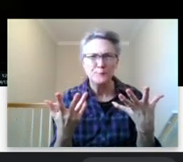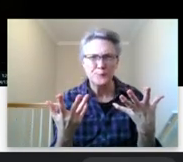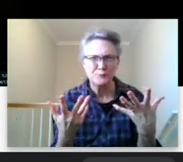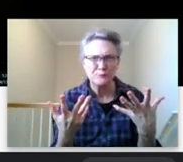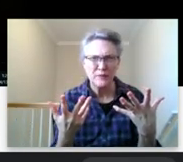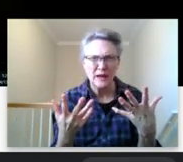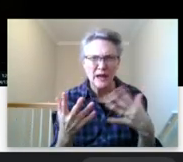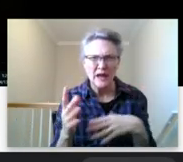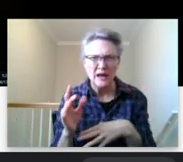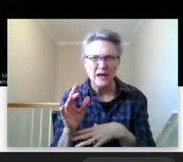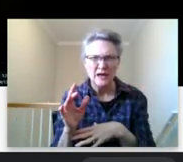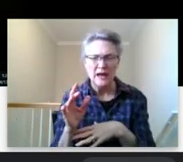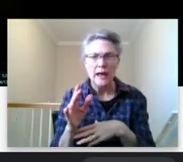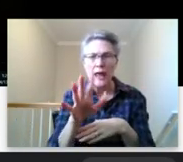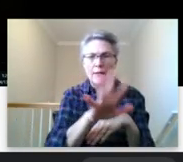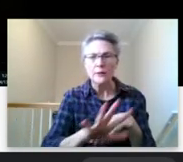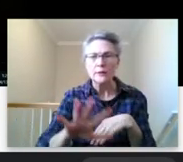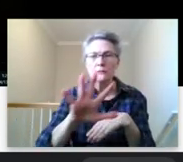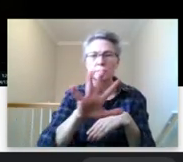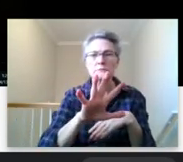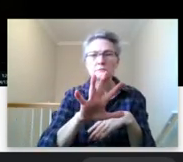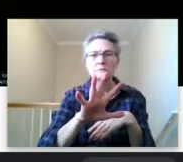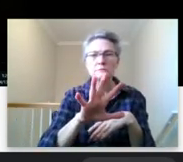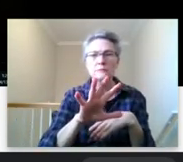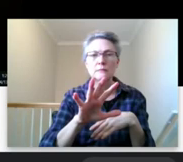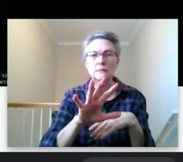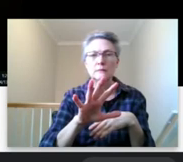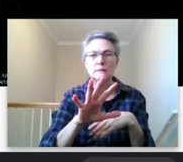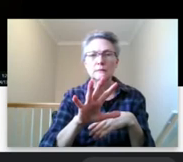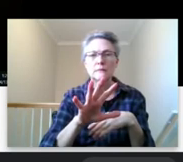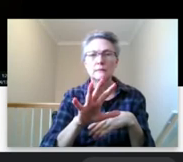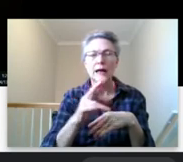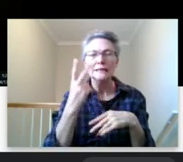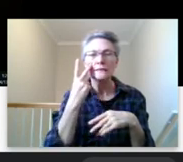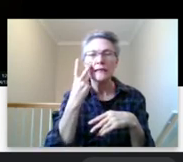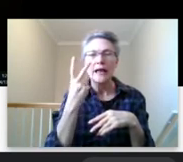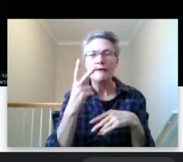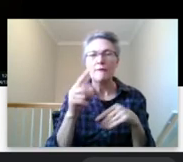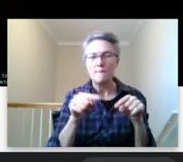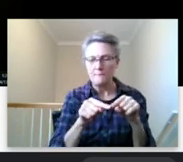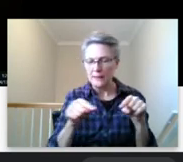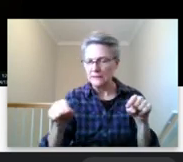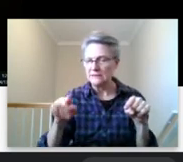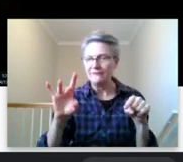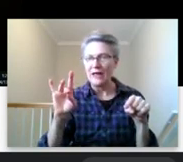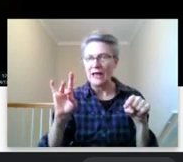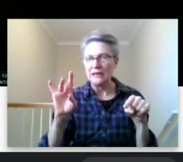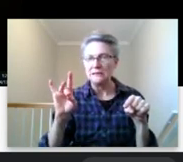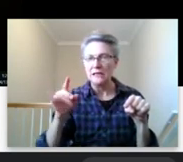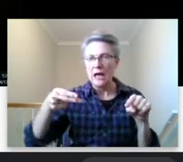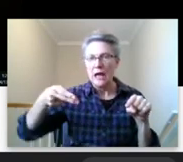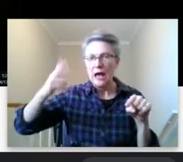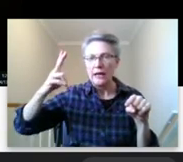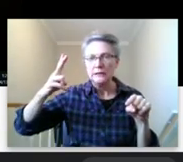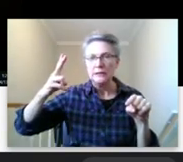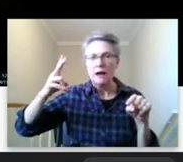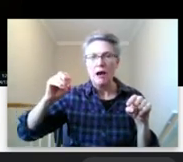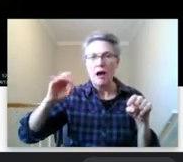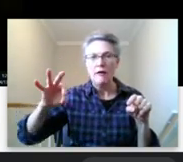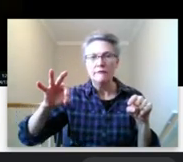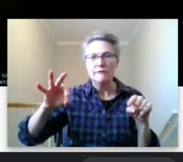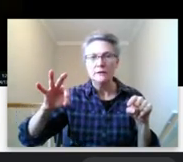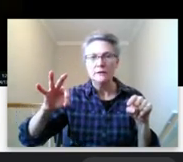help me, right? So area, in this case, I see that I have a base of 8 and then a height, so right, a